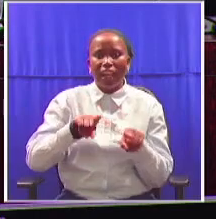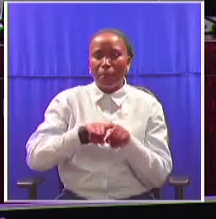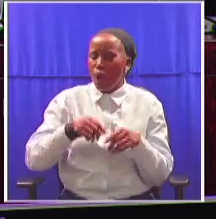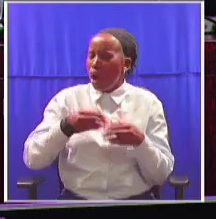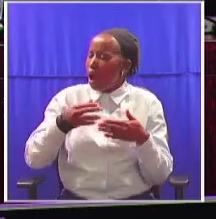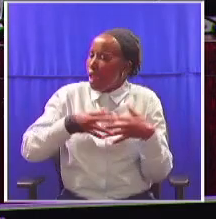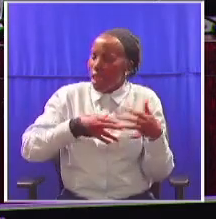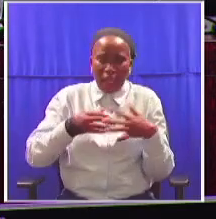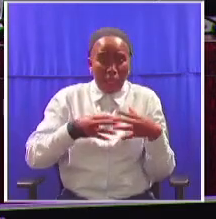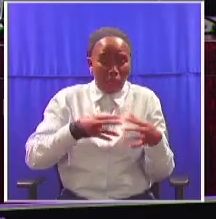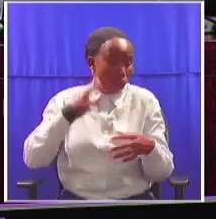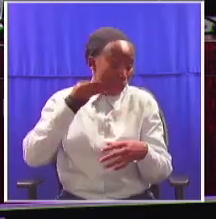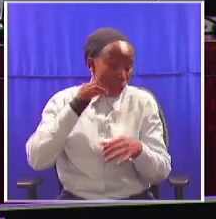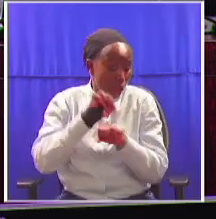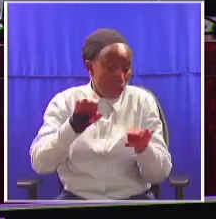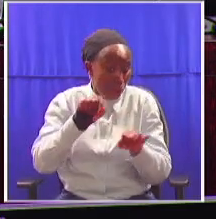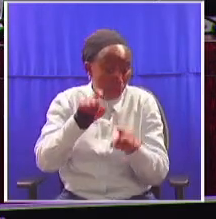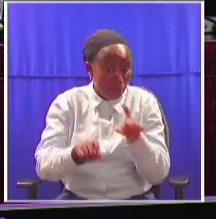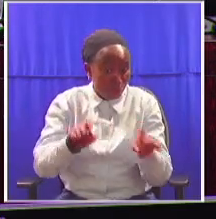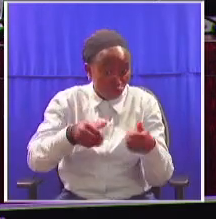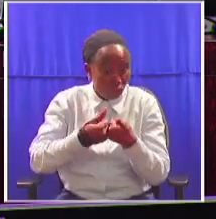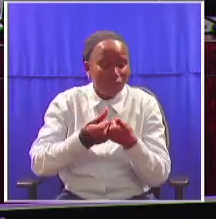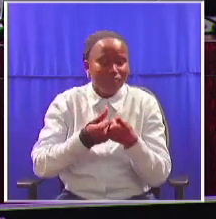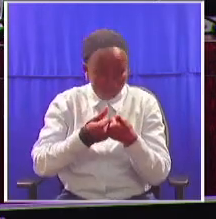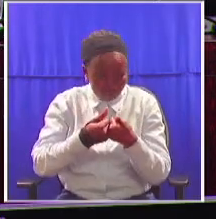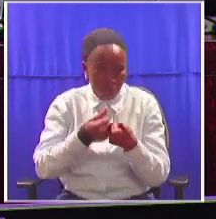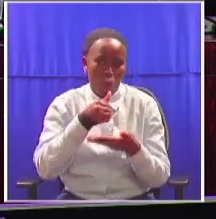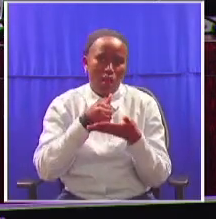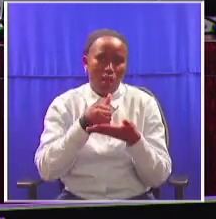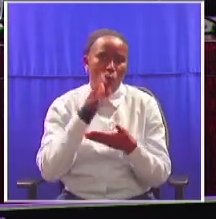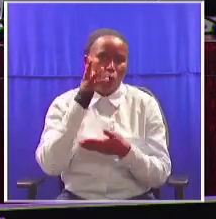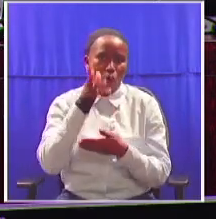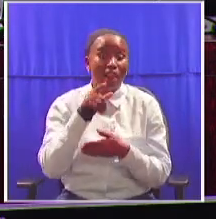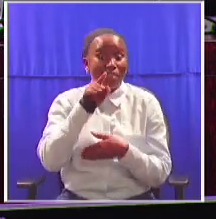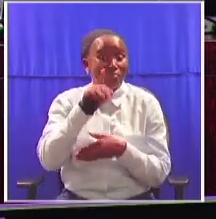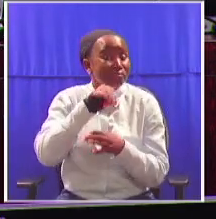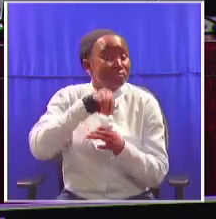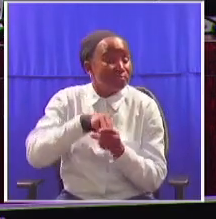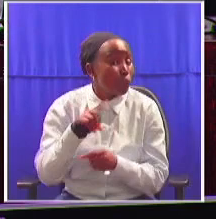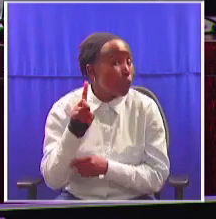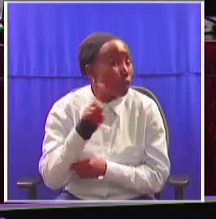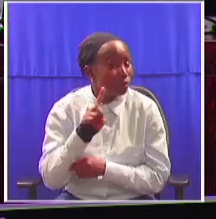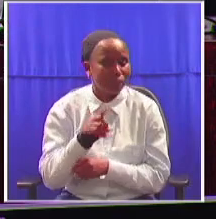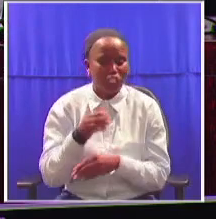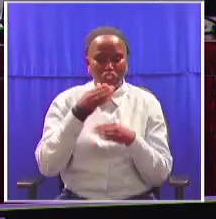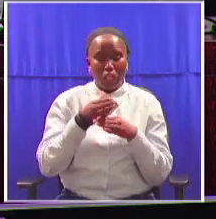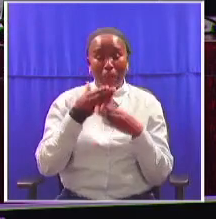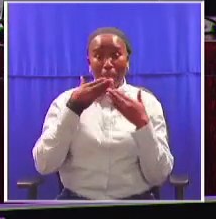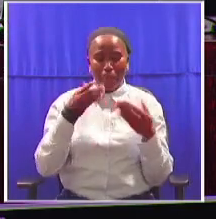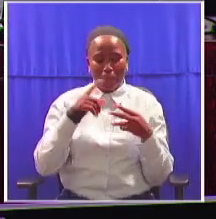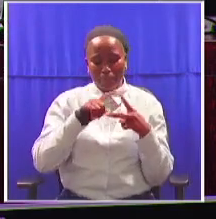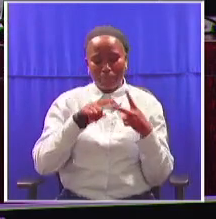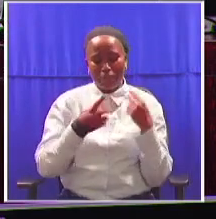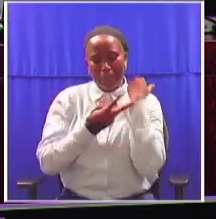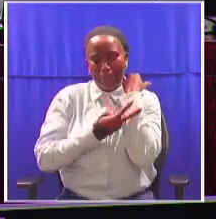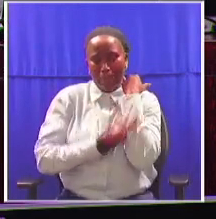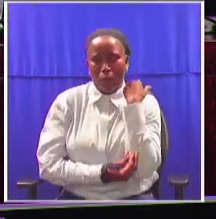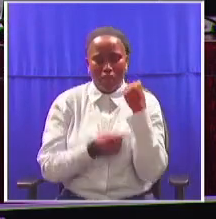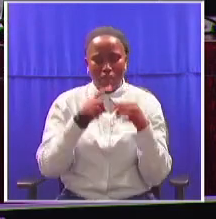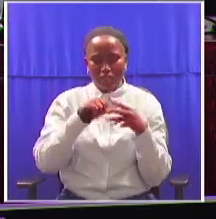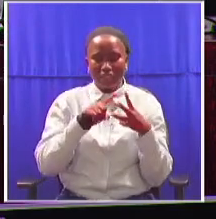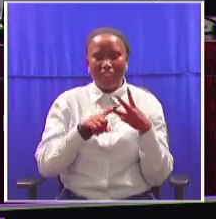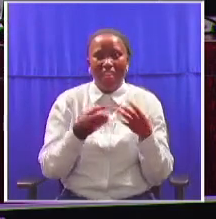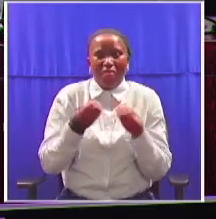people's lives. These concerns include unemployment, poverty, and the rising cost of